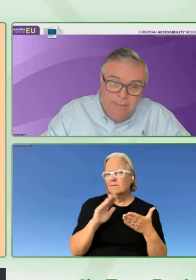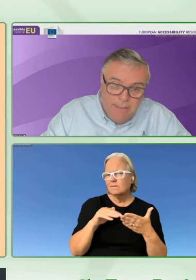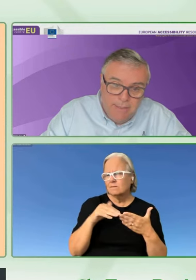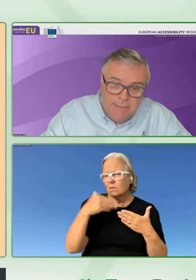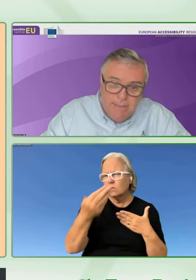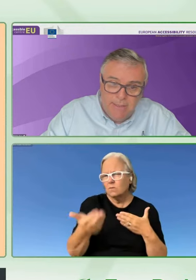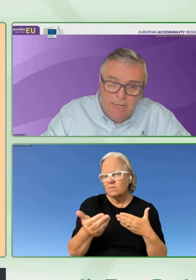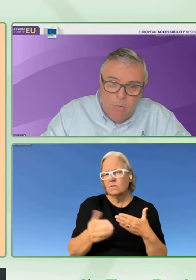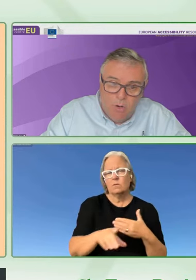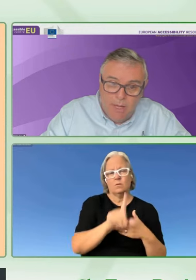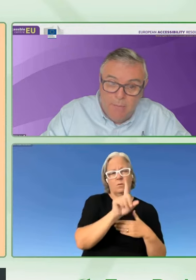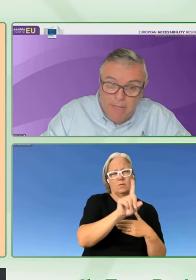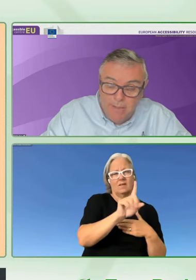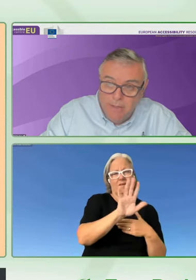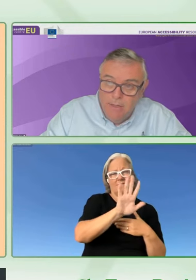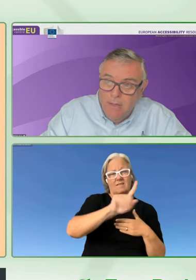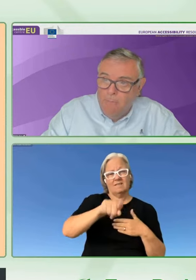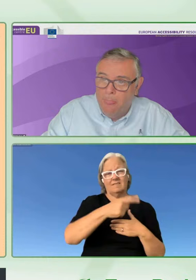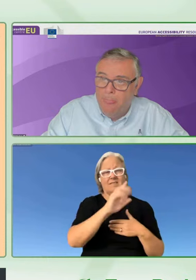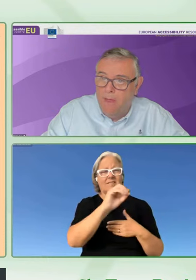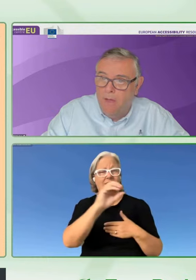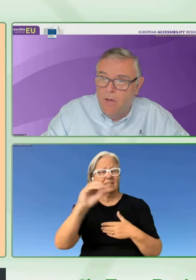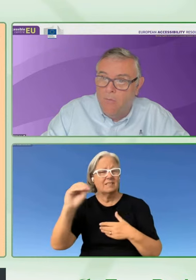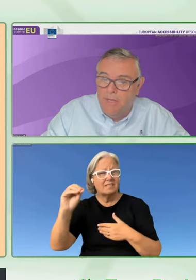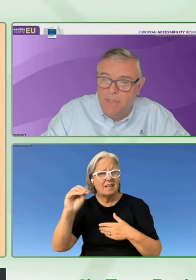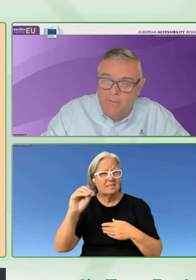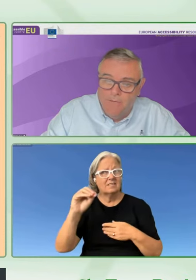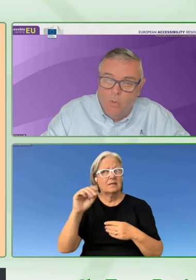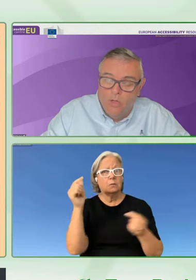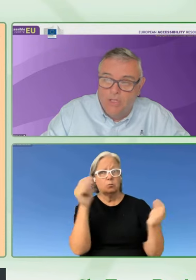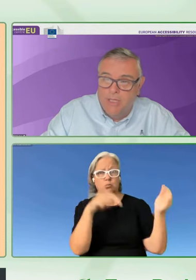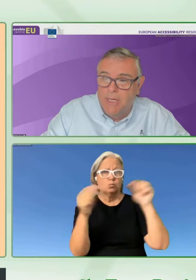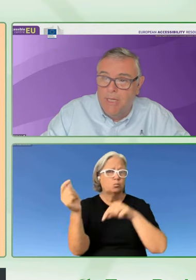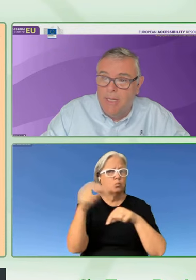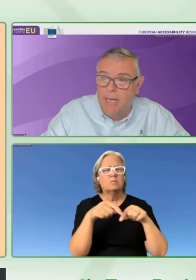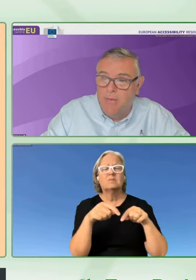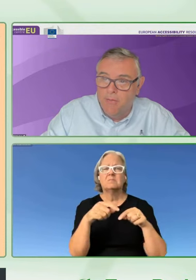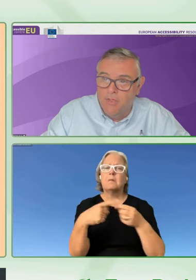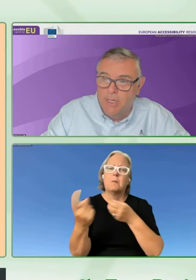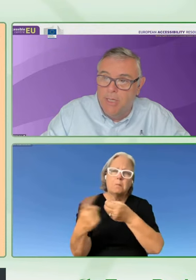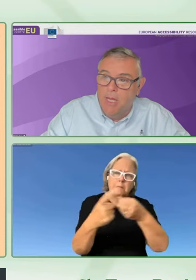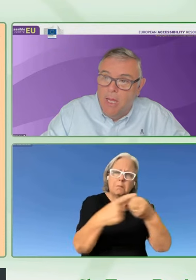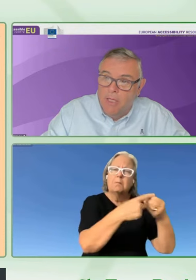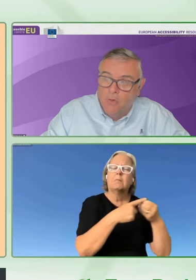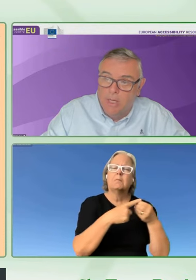15,000 attendees in our events. The objective was